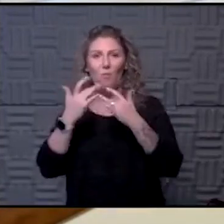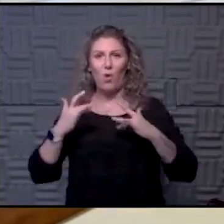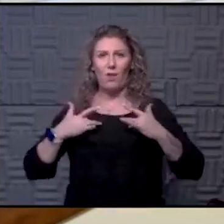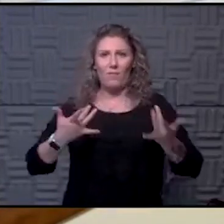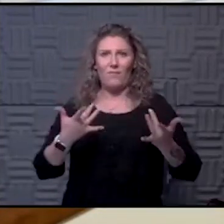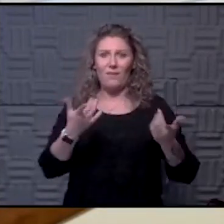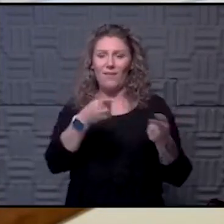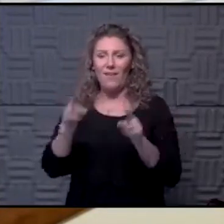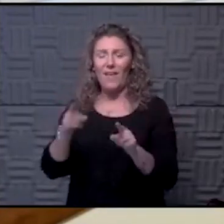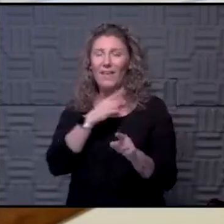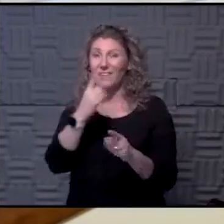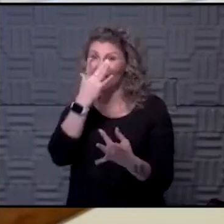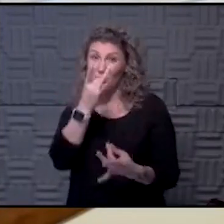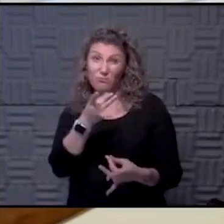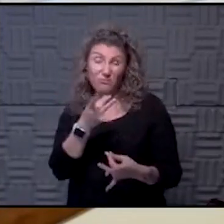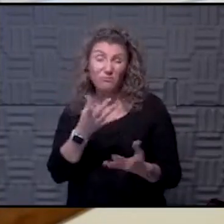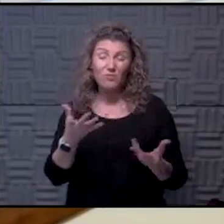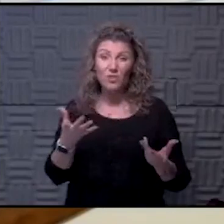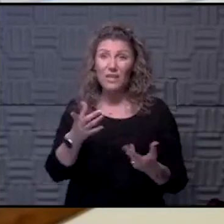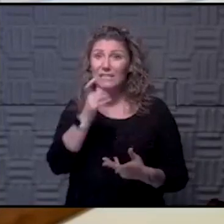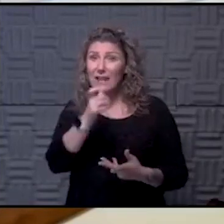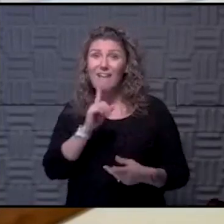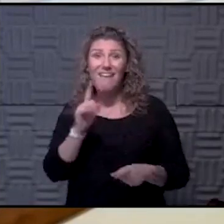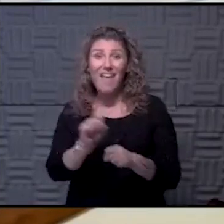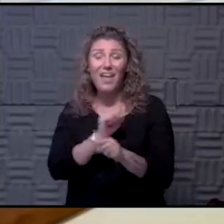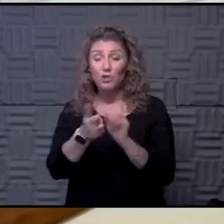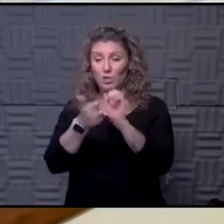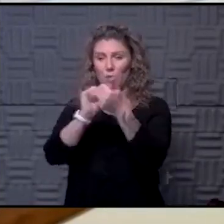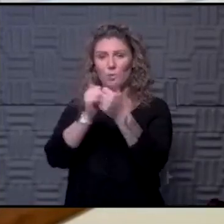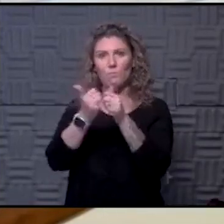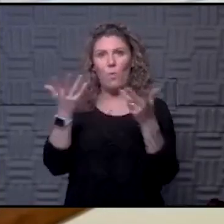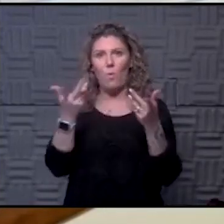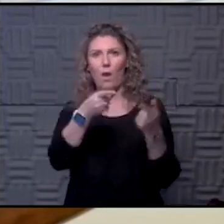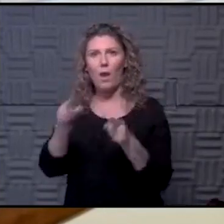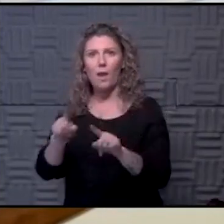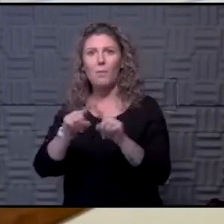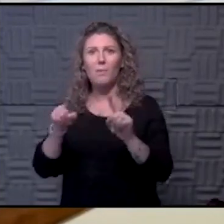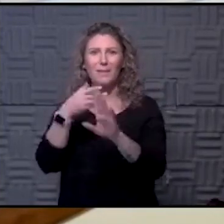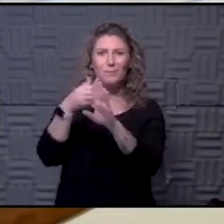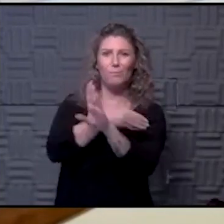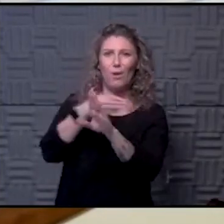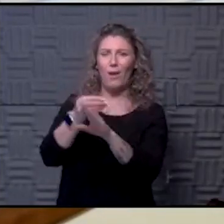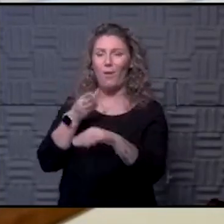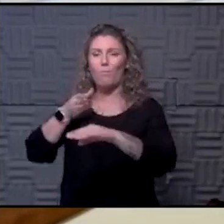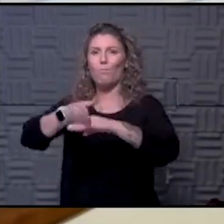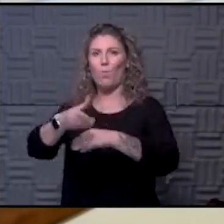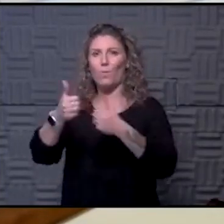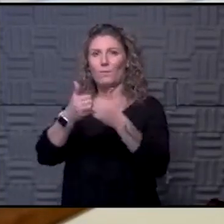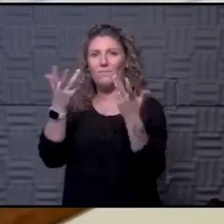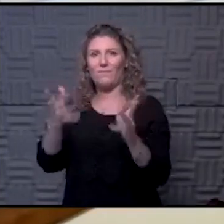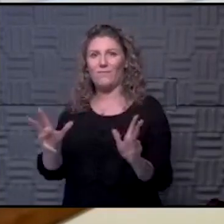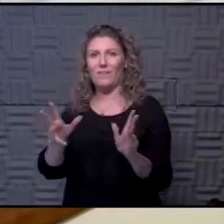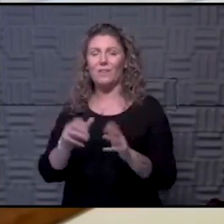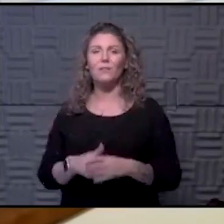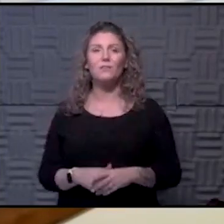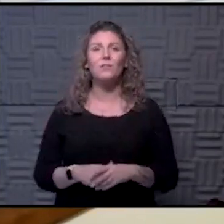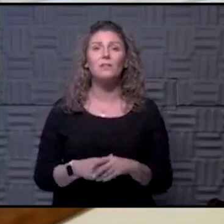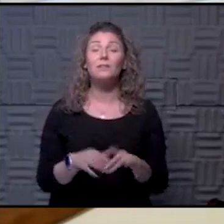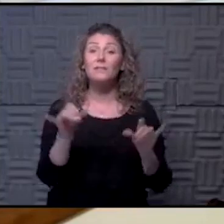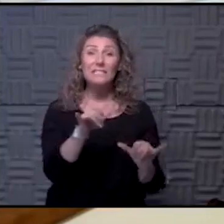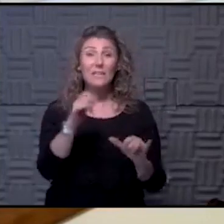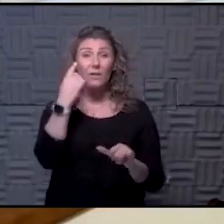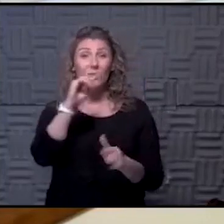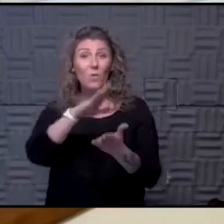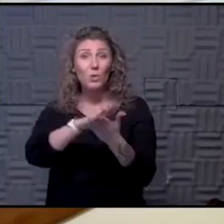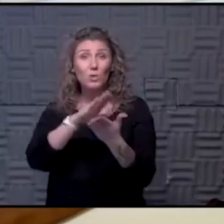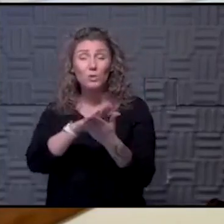and interestingly enough, not the actual sporting events themselves, but what happens outside of that. And the same remains true for our